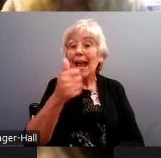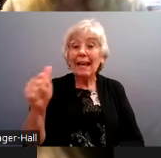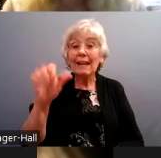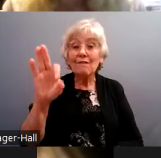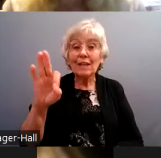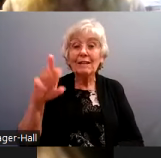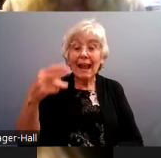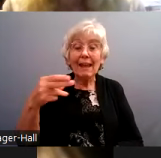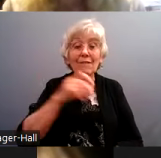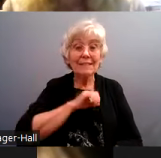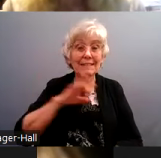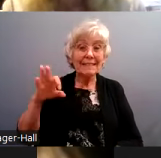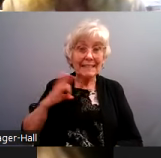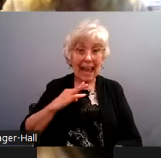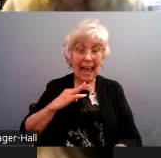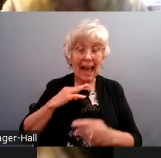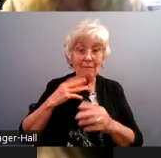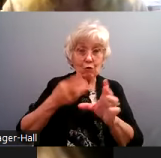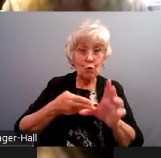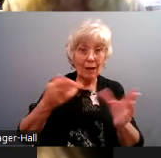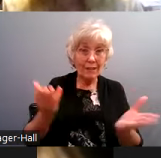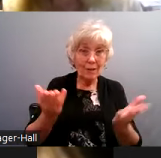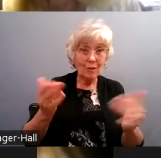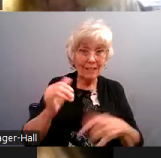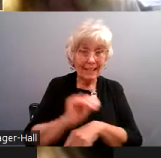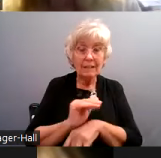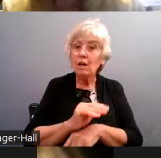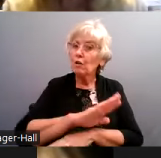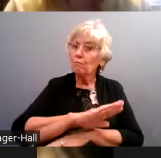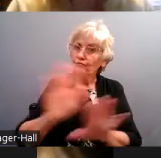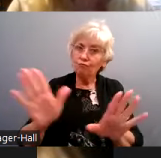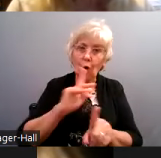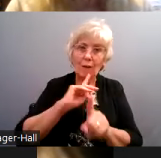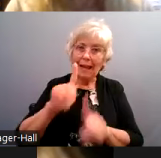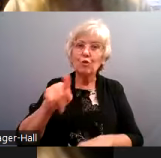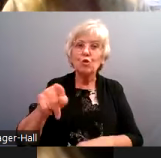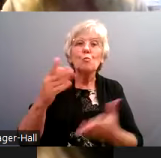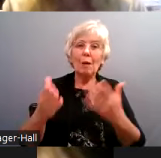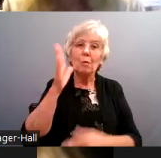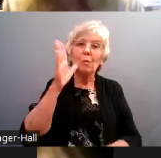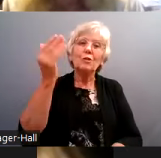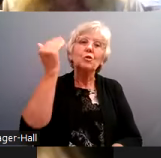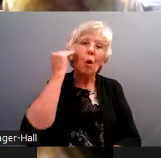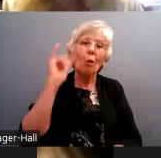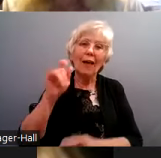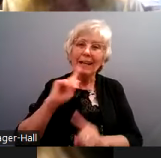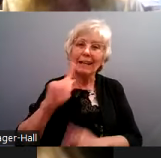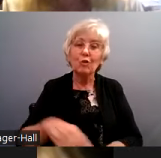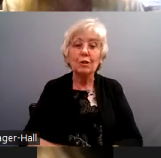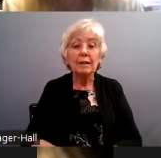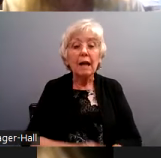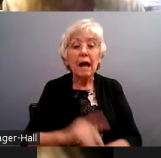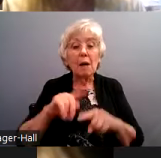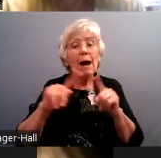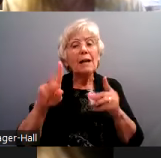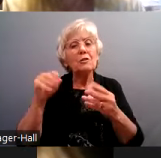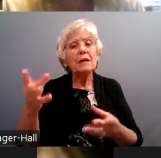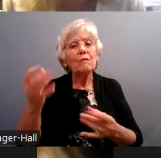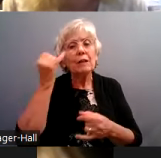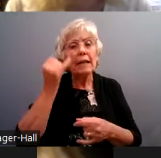on tonight, you cannot answer this question because you would probably know the answer. But just to give you an idea of where we